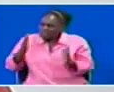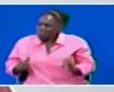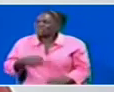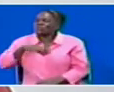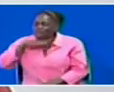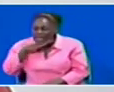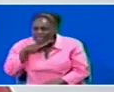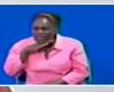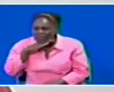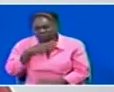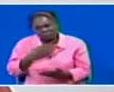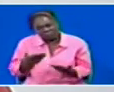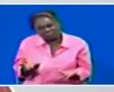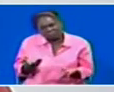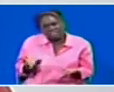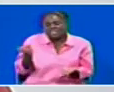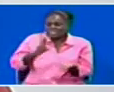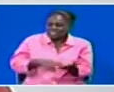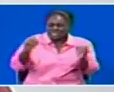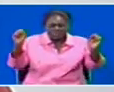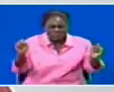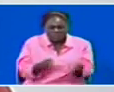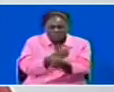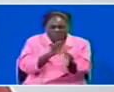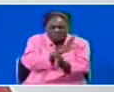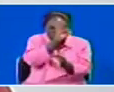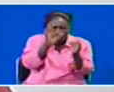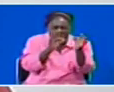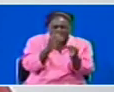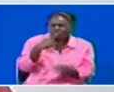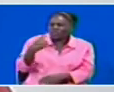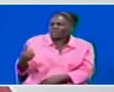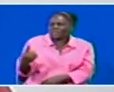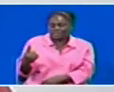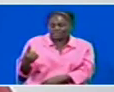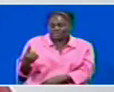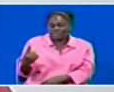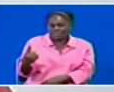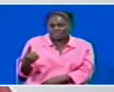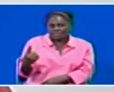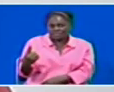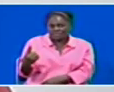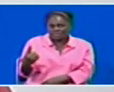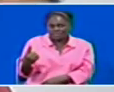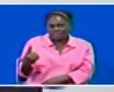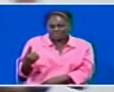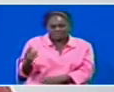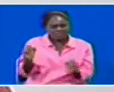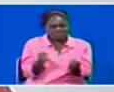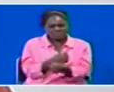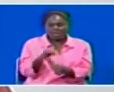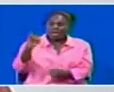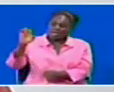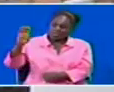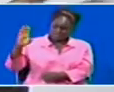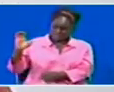his creator. Now, so the register cannot be 100% pure. Of course, when there are egregious issues, it's the role of